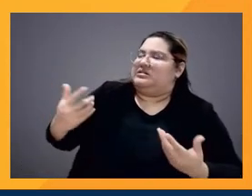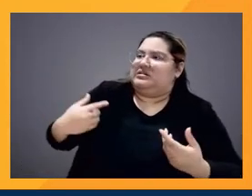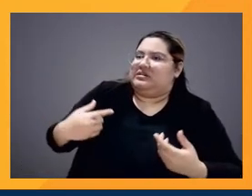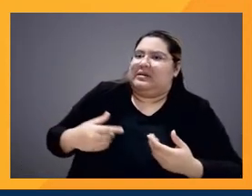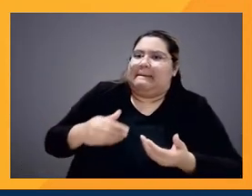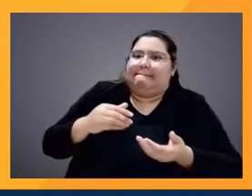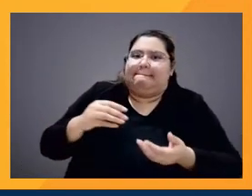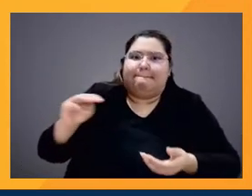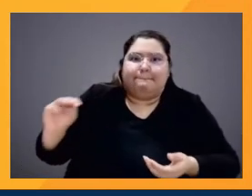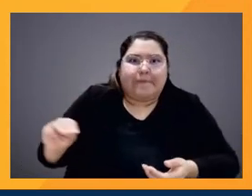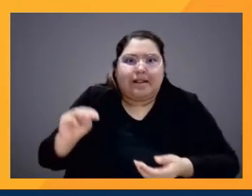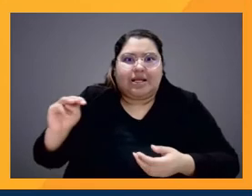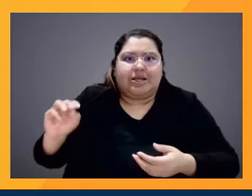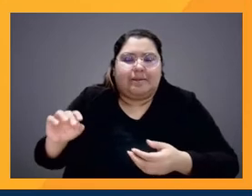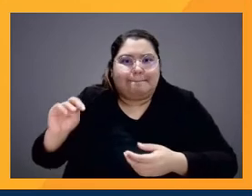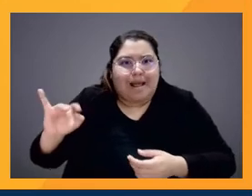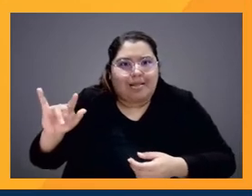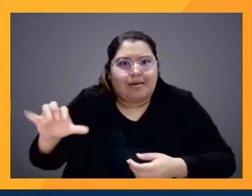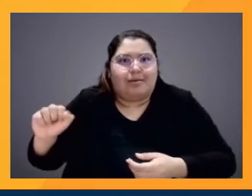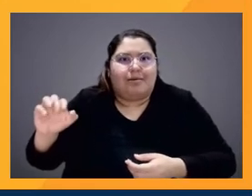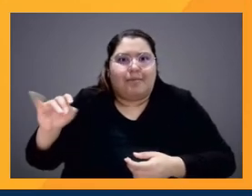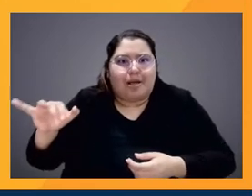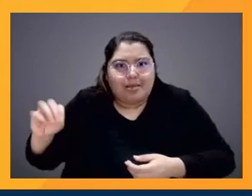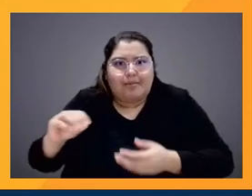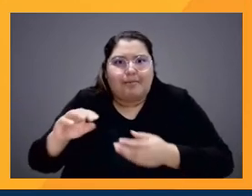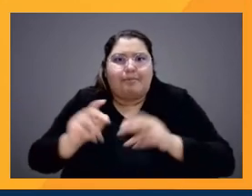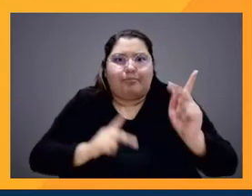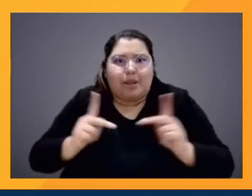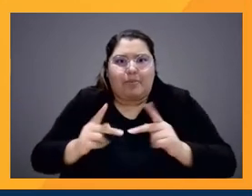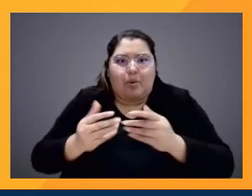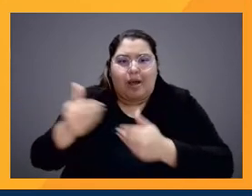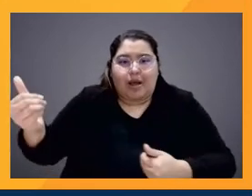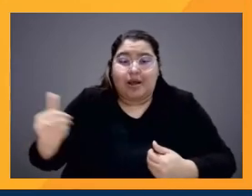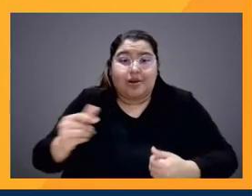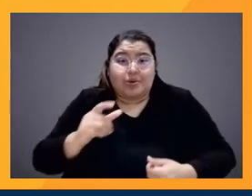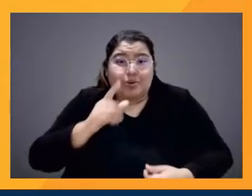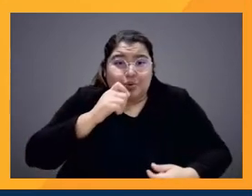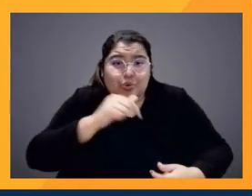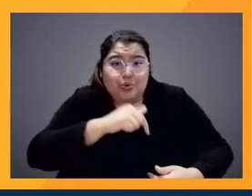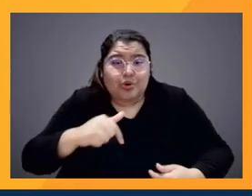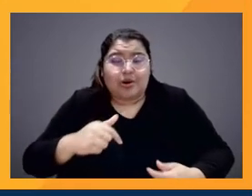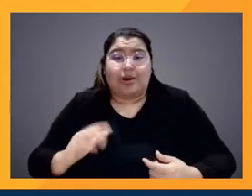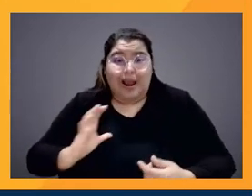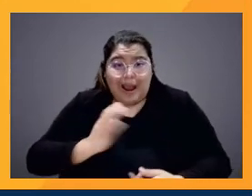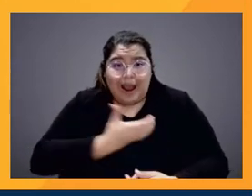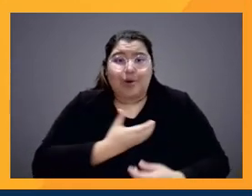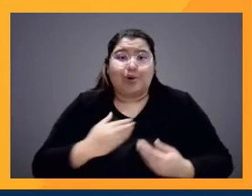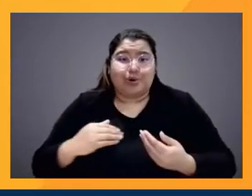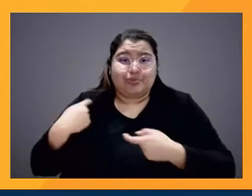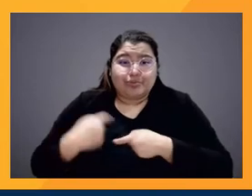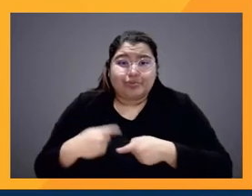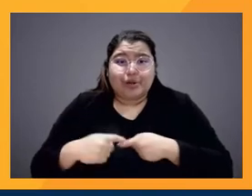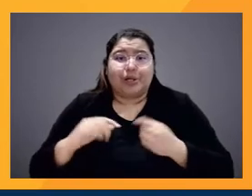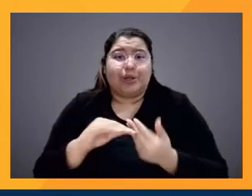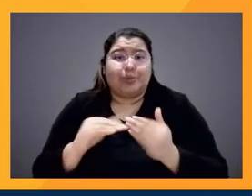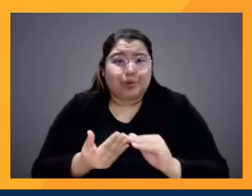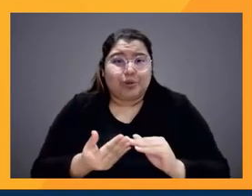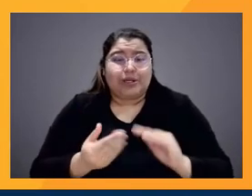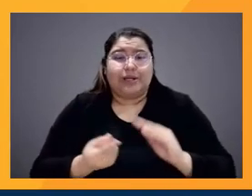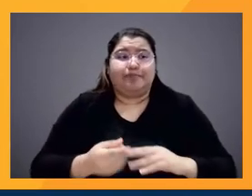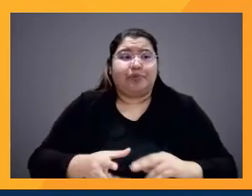before March 2020, if you wanted to get your Social Security benefits when it was time to retire, or start your